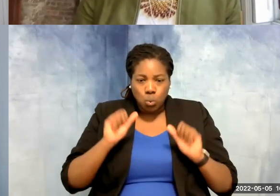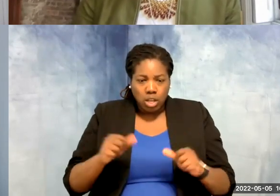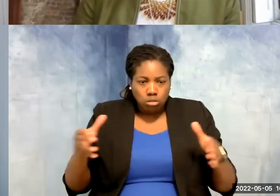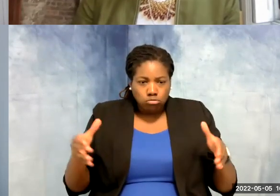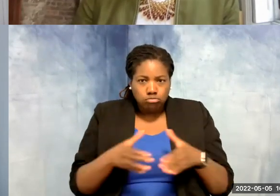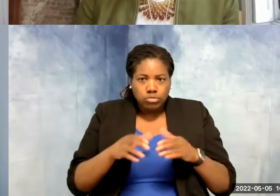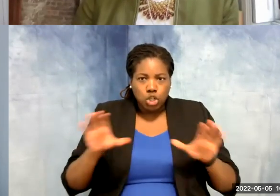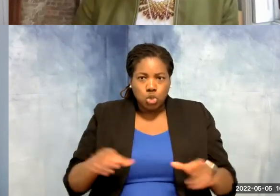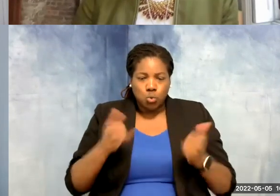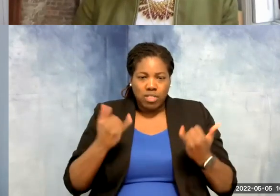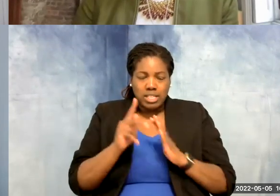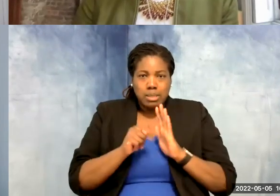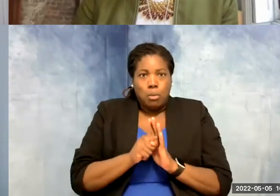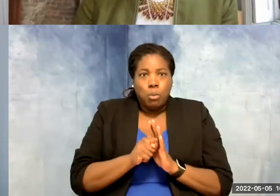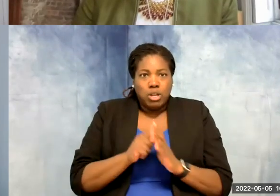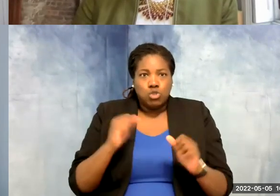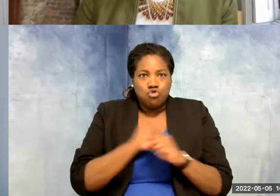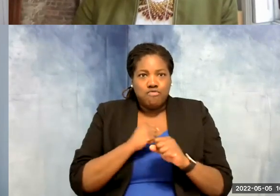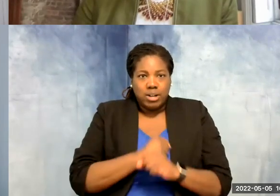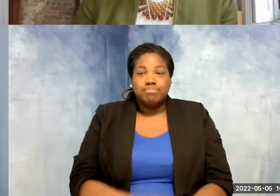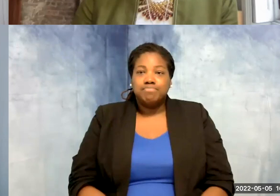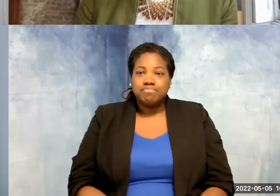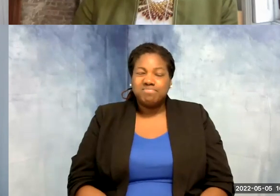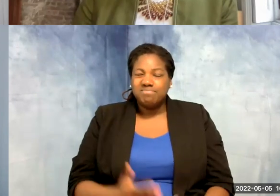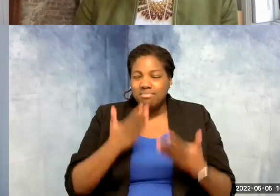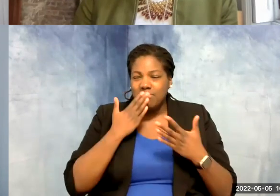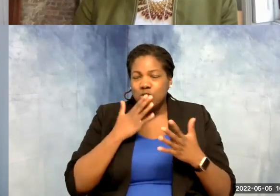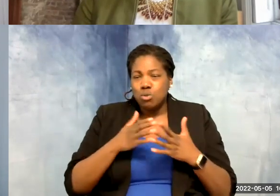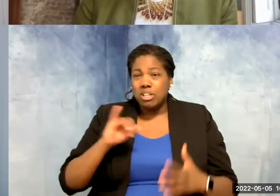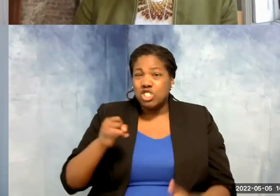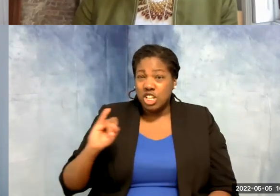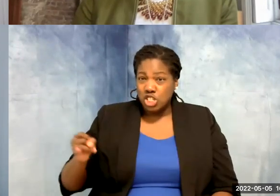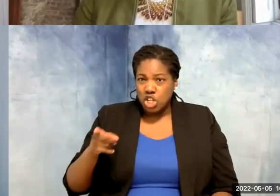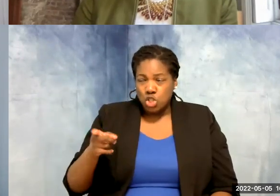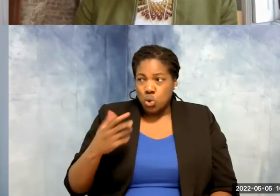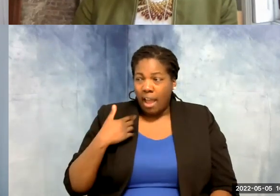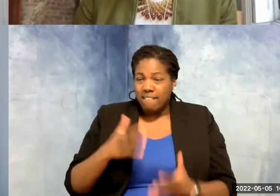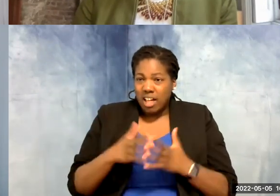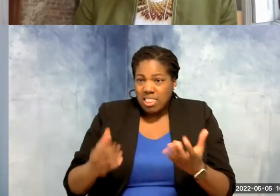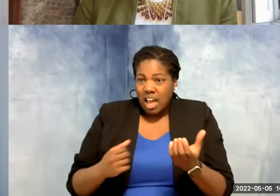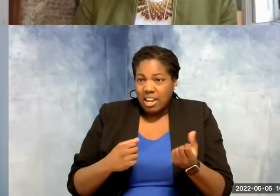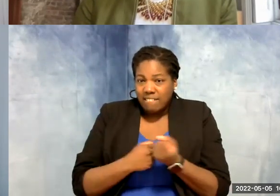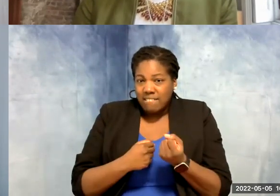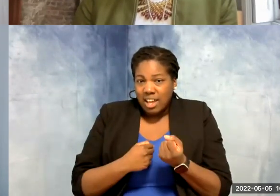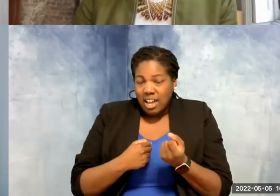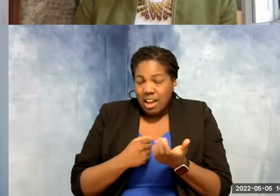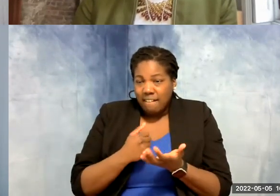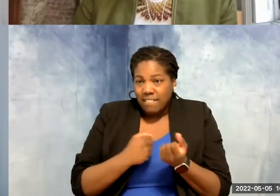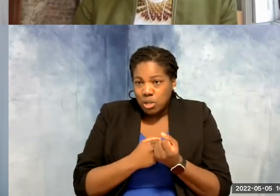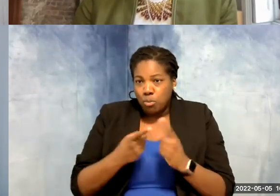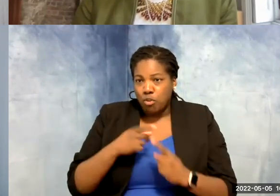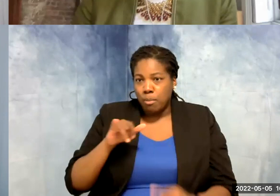and do in this moment to fight back. Thank you so much, JJ. And you're getting some help from Yusuf in the chat, by the way. Oh,